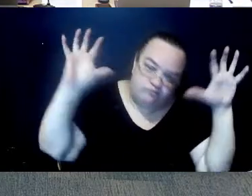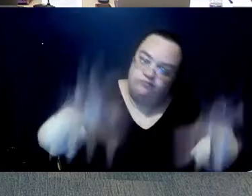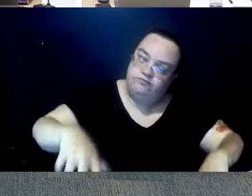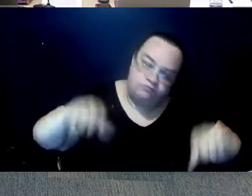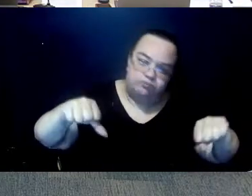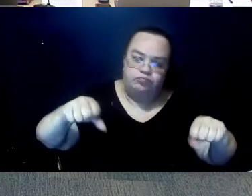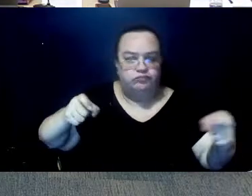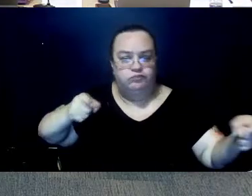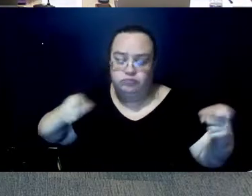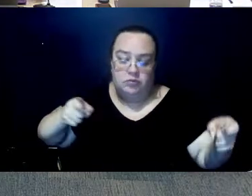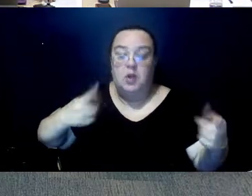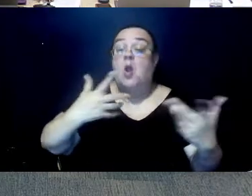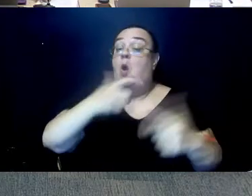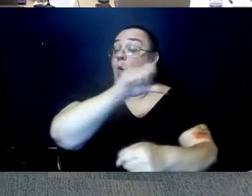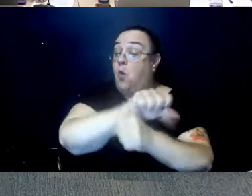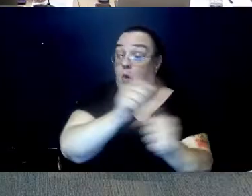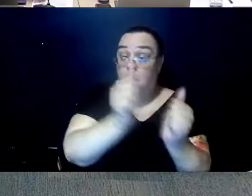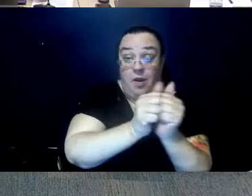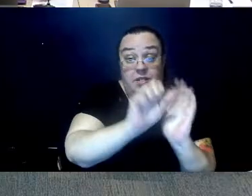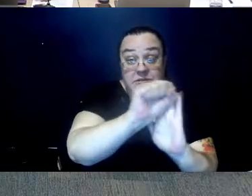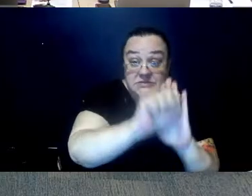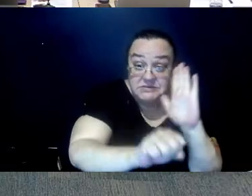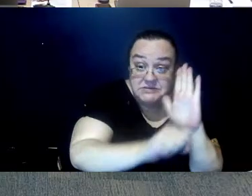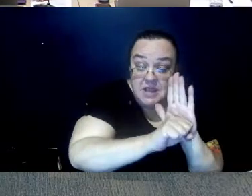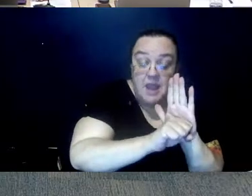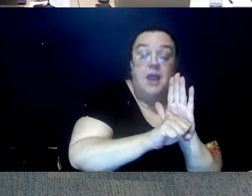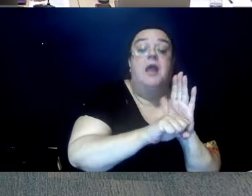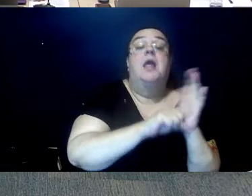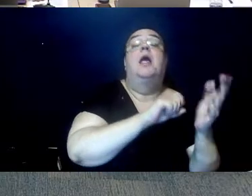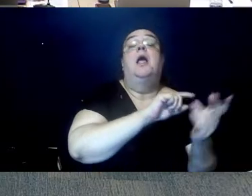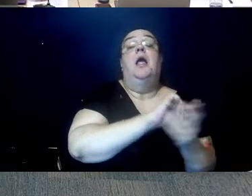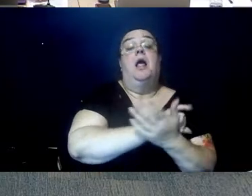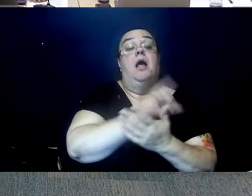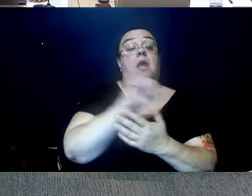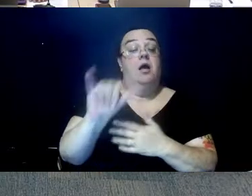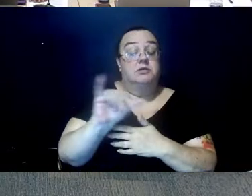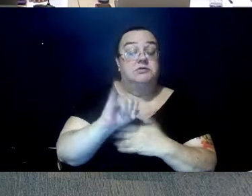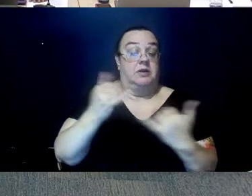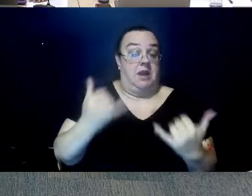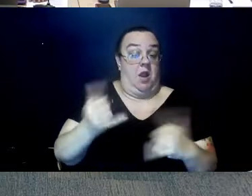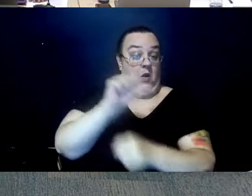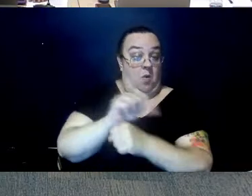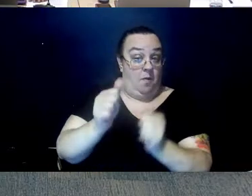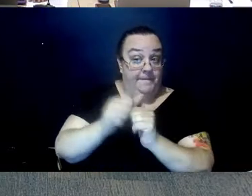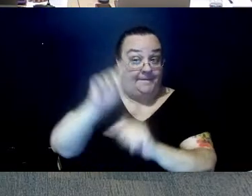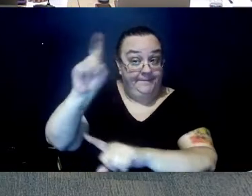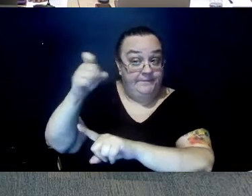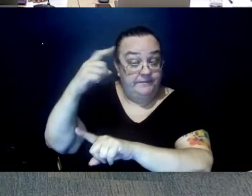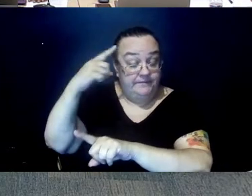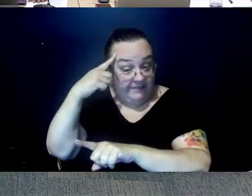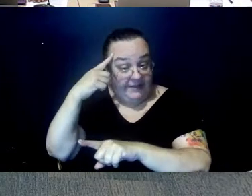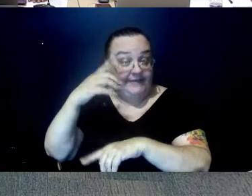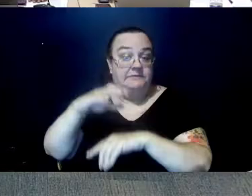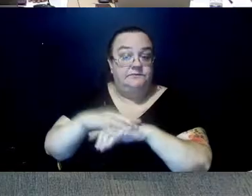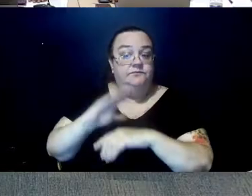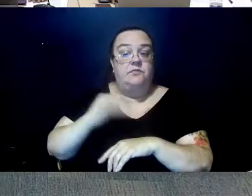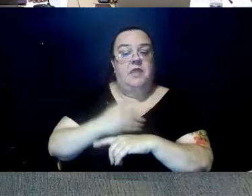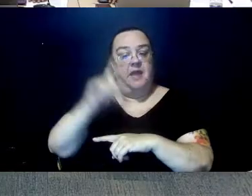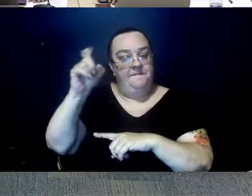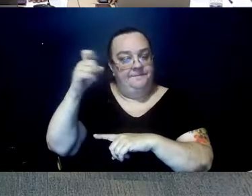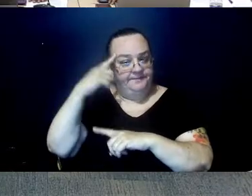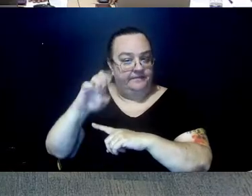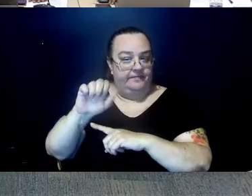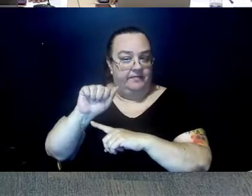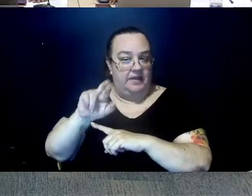with the state and working now with the federal government on our federal earmark, has been